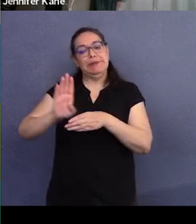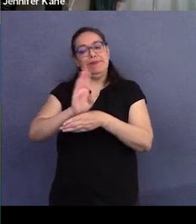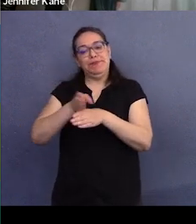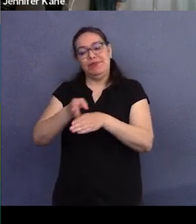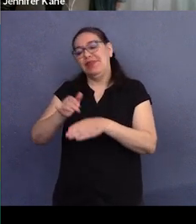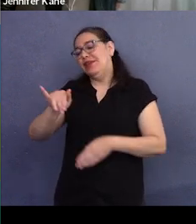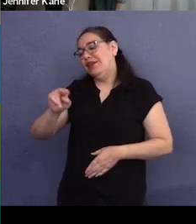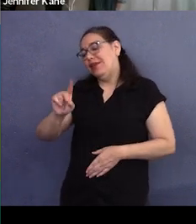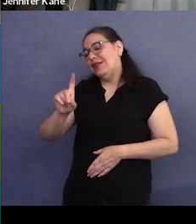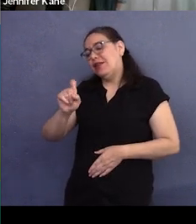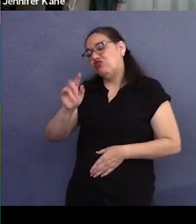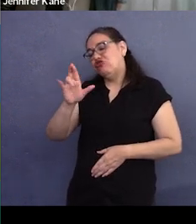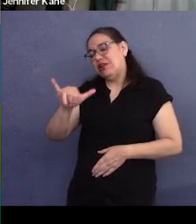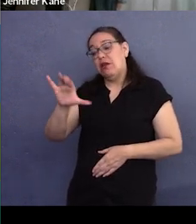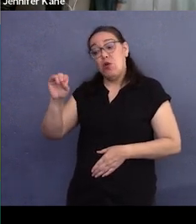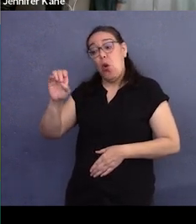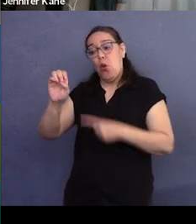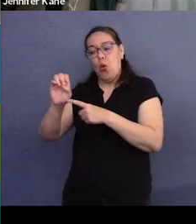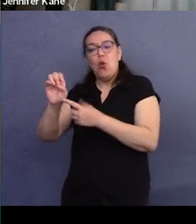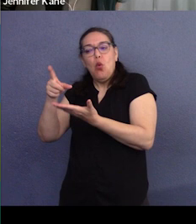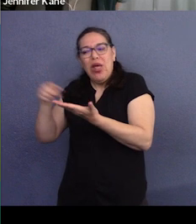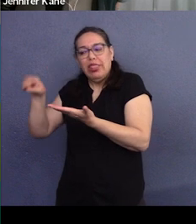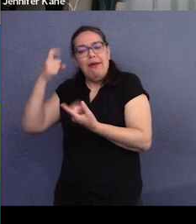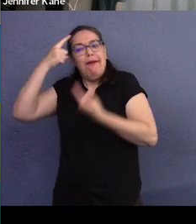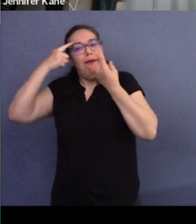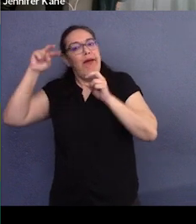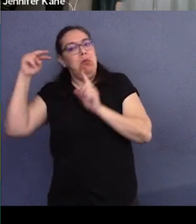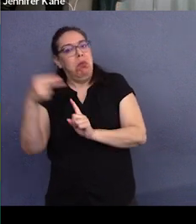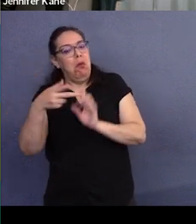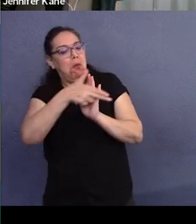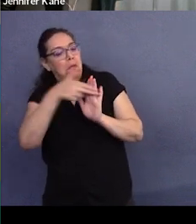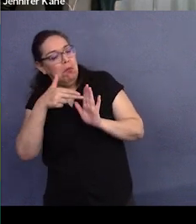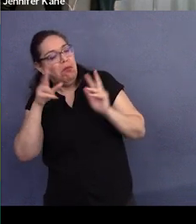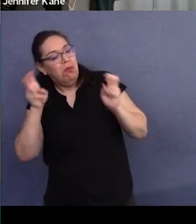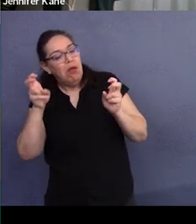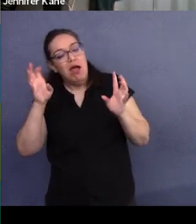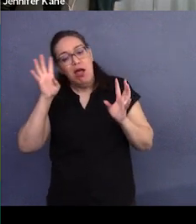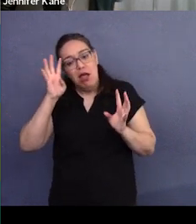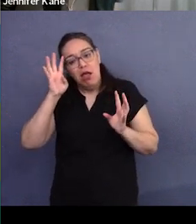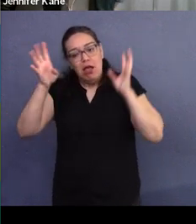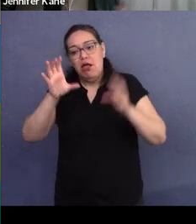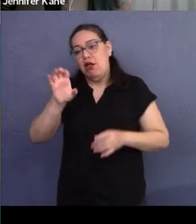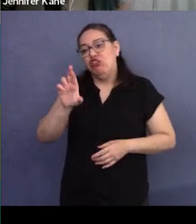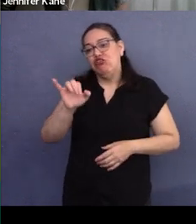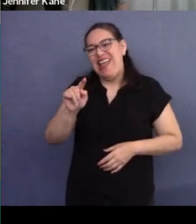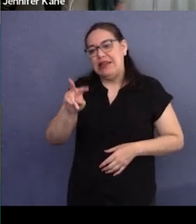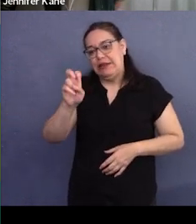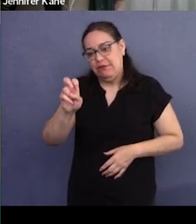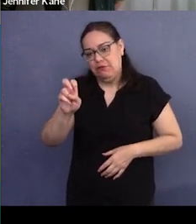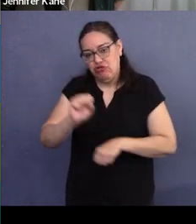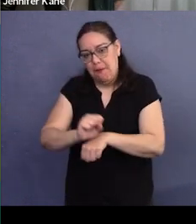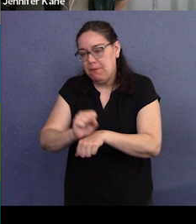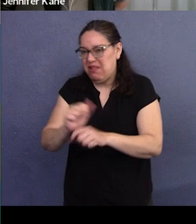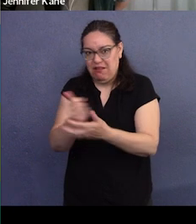is considered a creative job, but it's very broad in some ways. It goes everything from like a technical grant